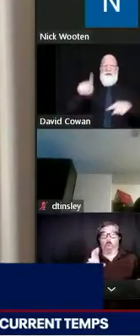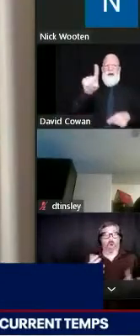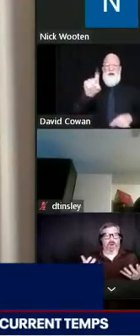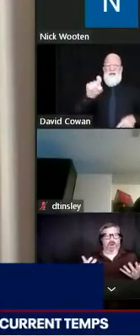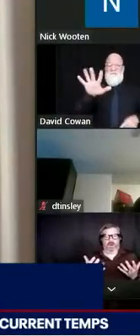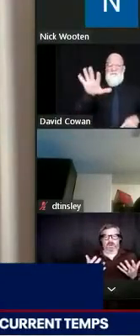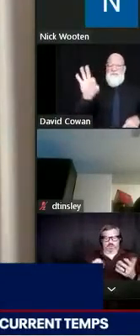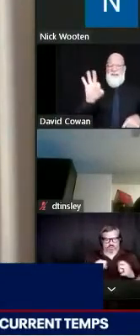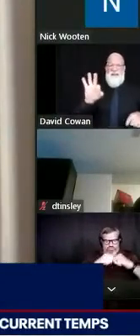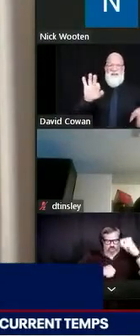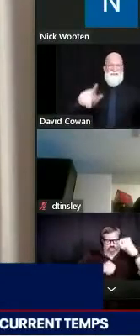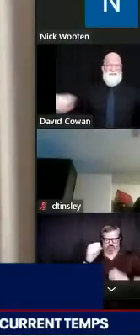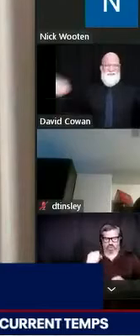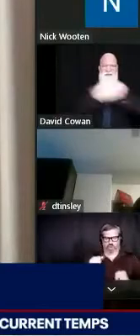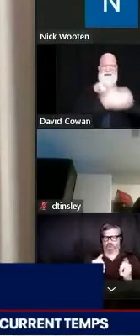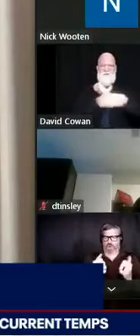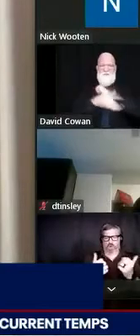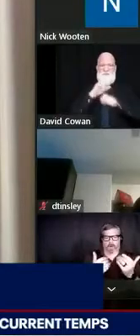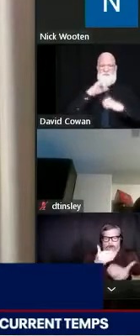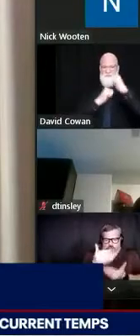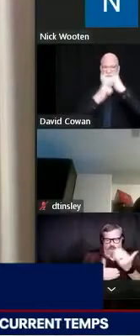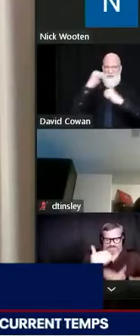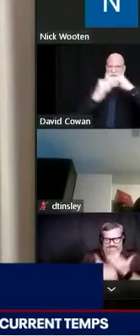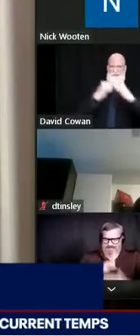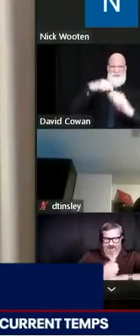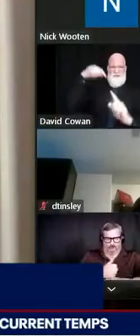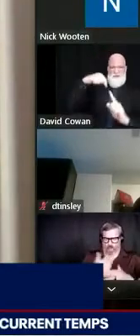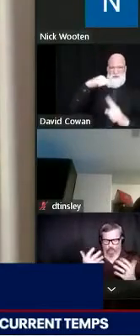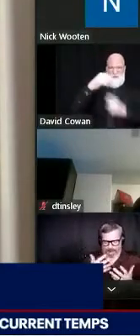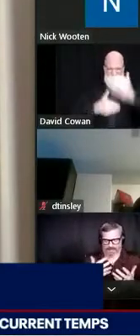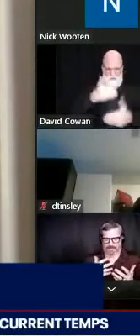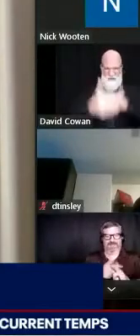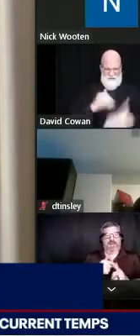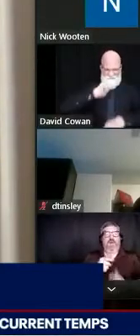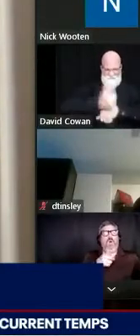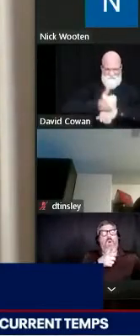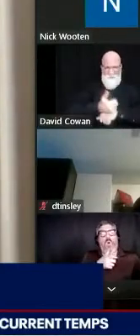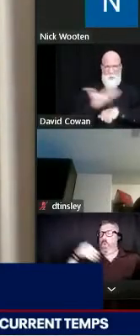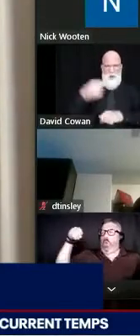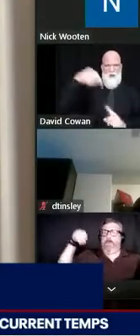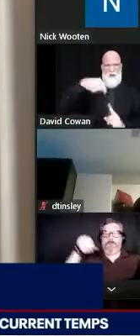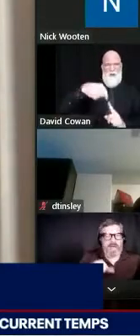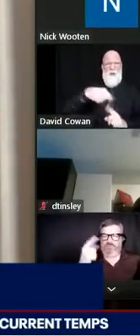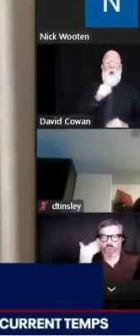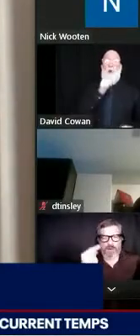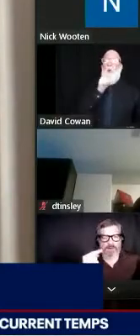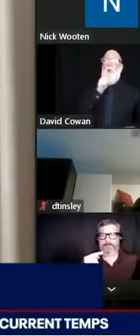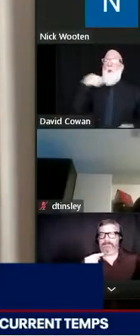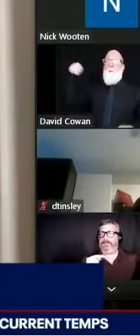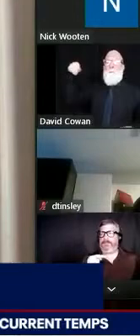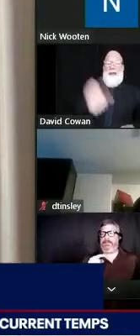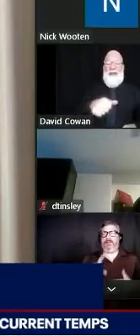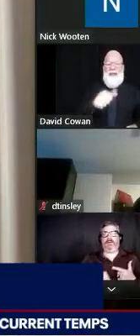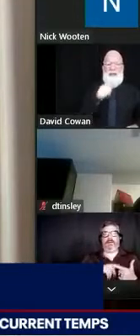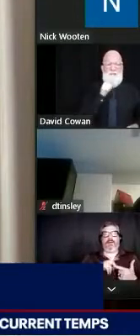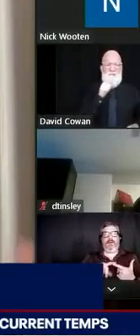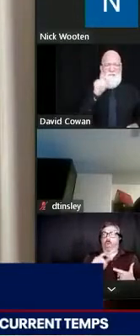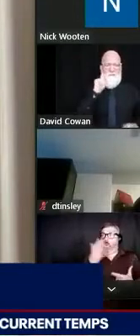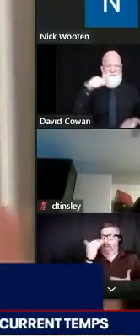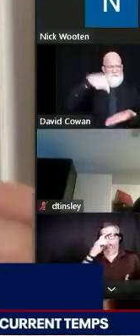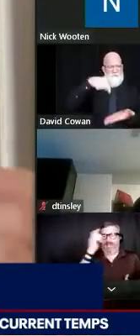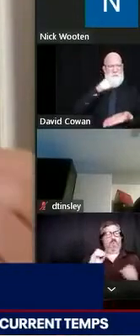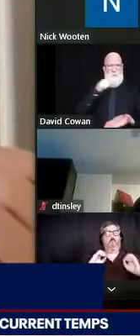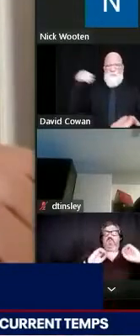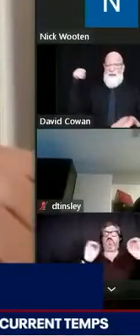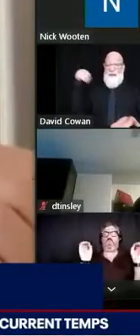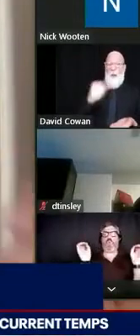do that but right now who pays for it what is the structure what are you what are you trying to finally get to because we have no evidence because